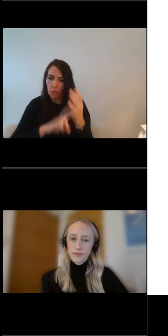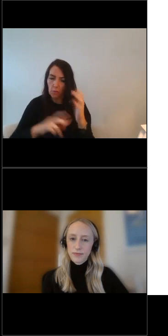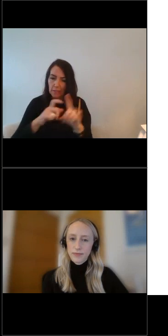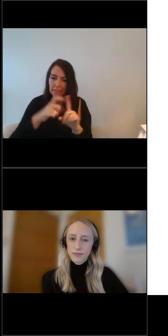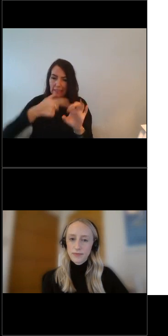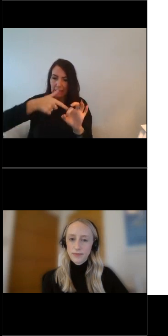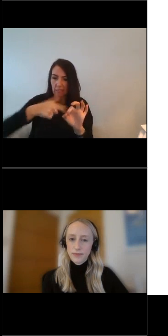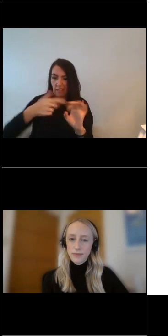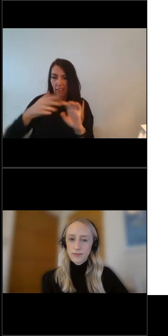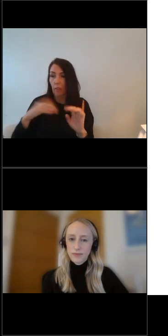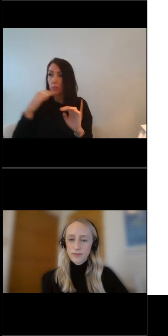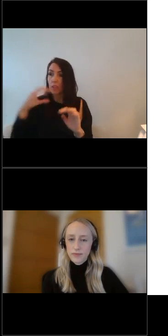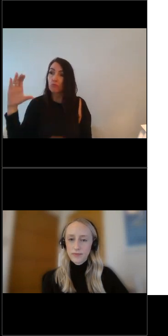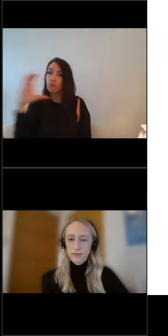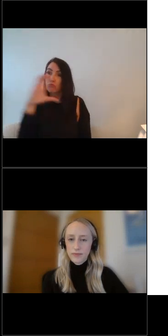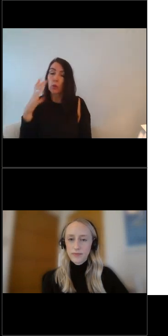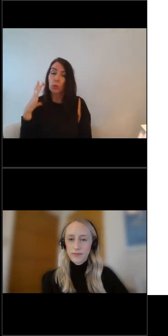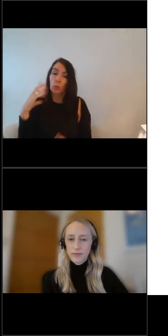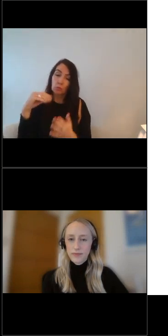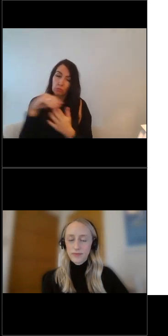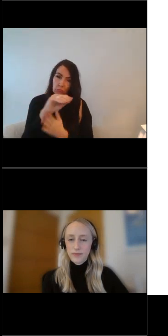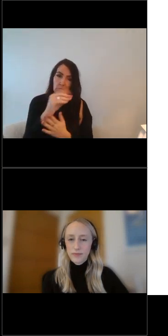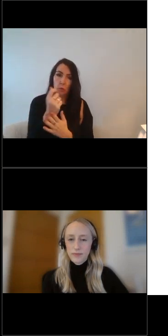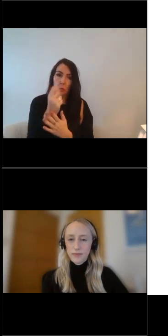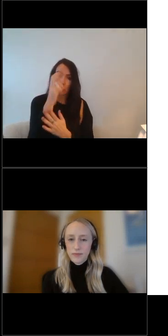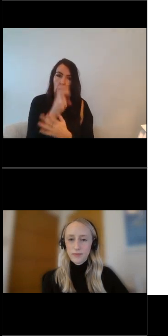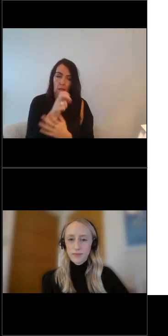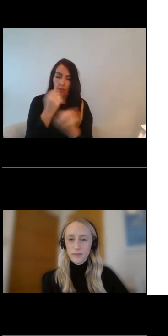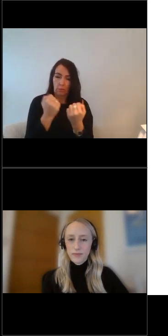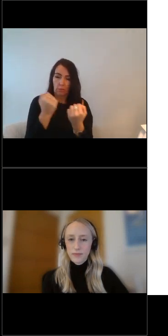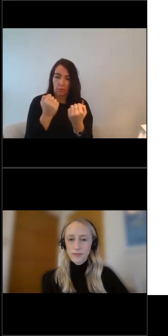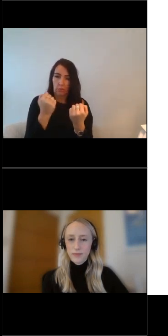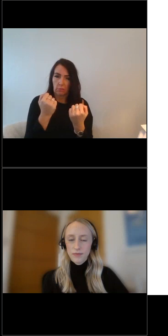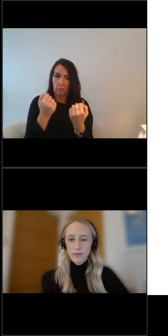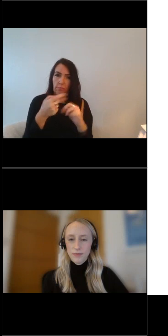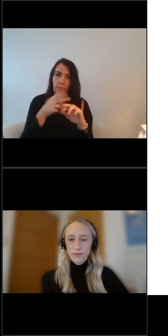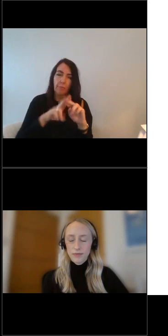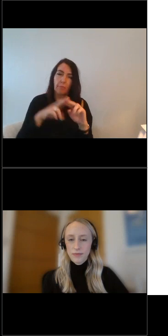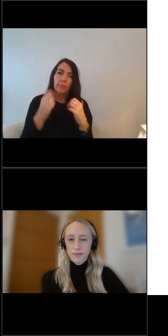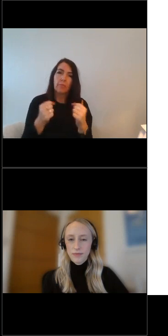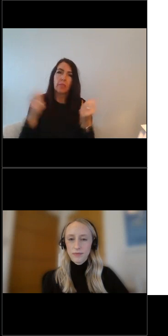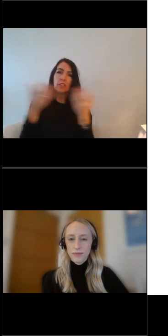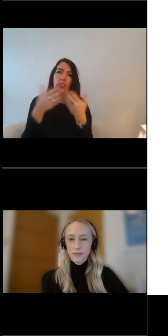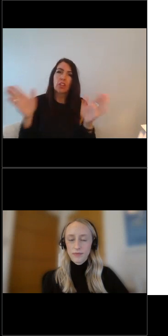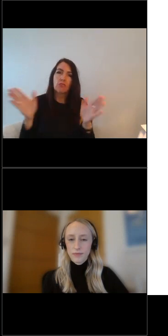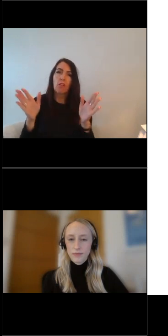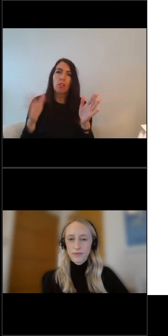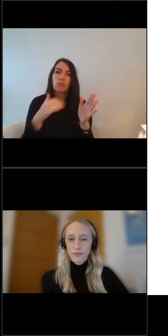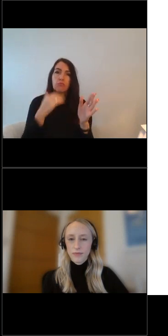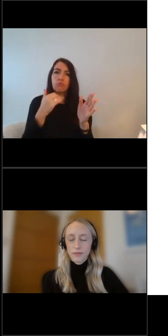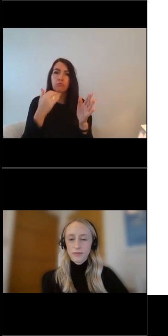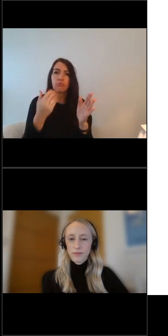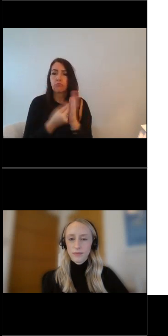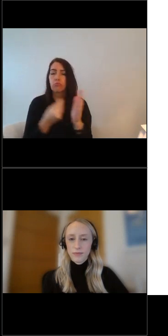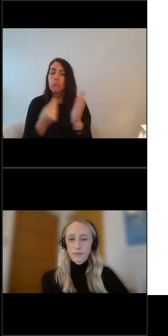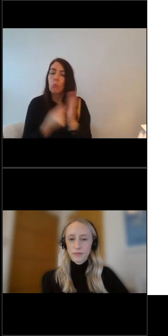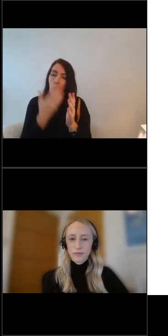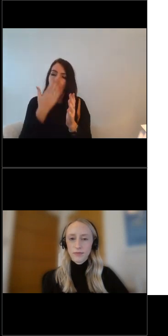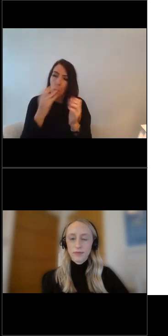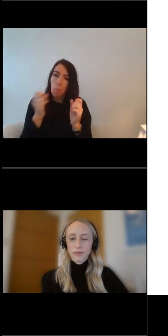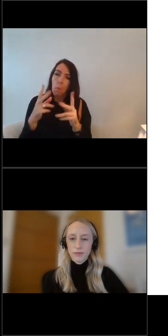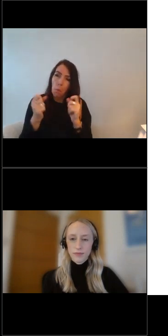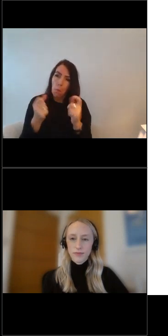of capital and you want to make the transition sooner while you've got the chance. But if you've got a general steady flow of money and a